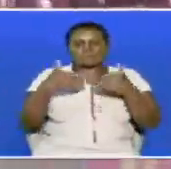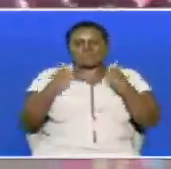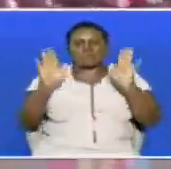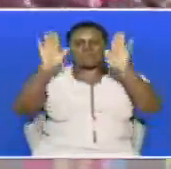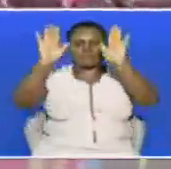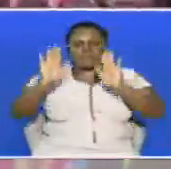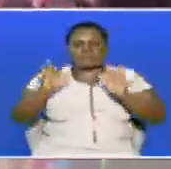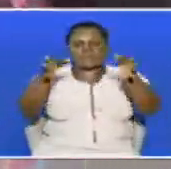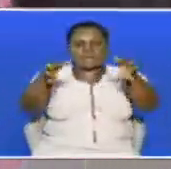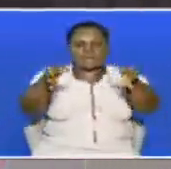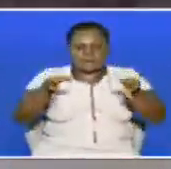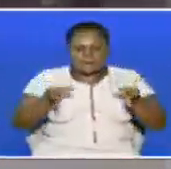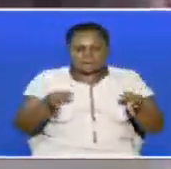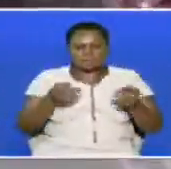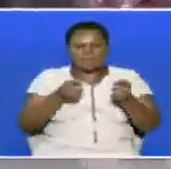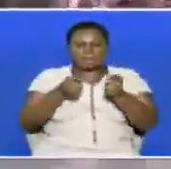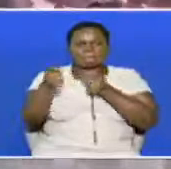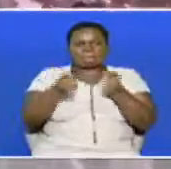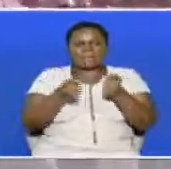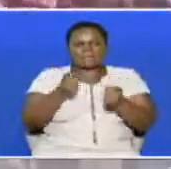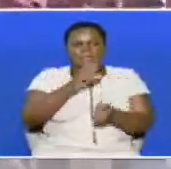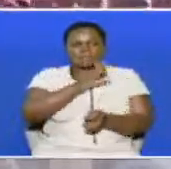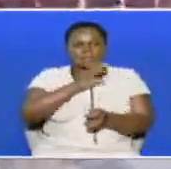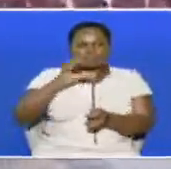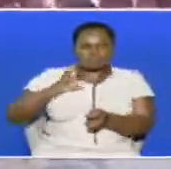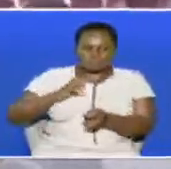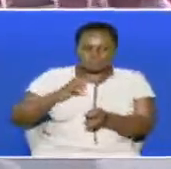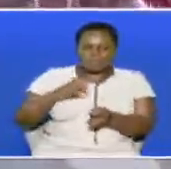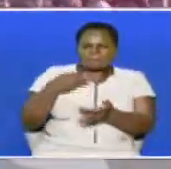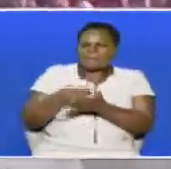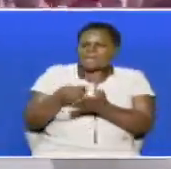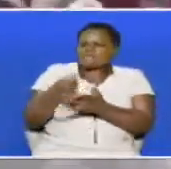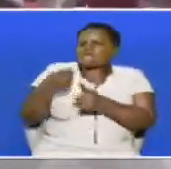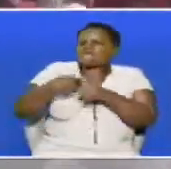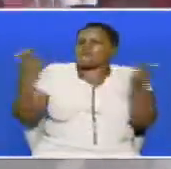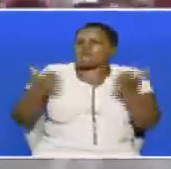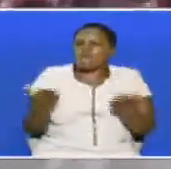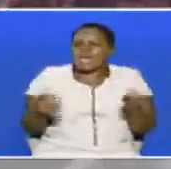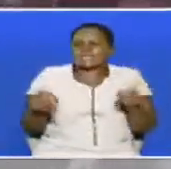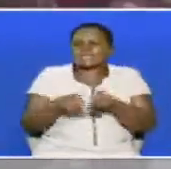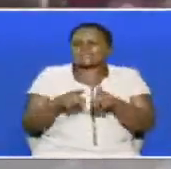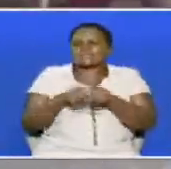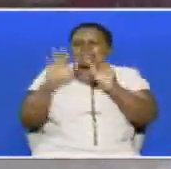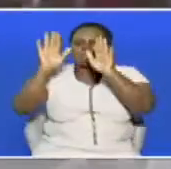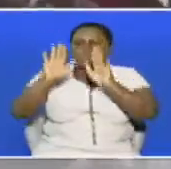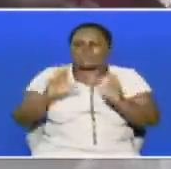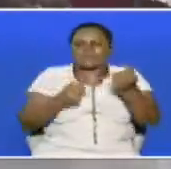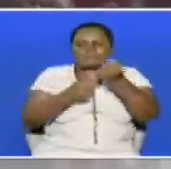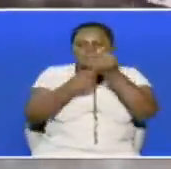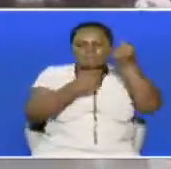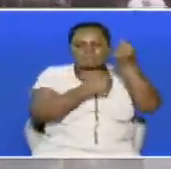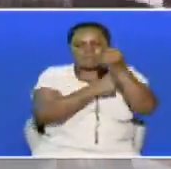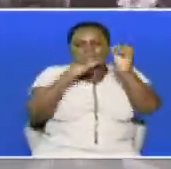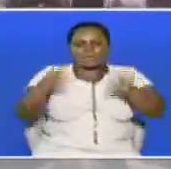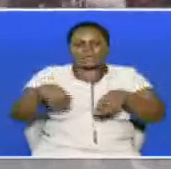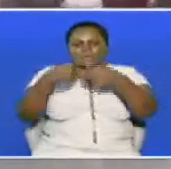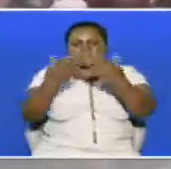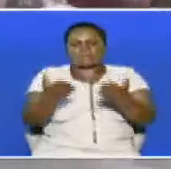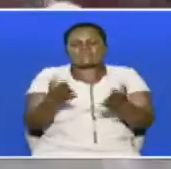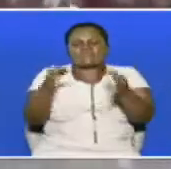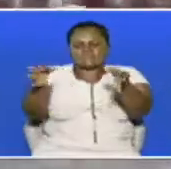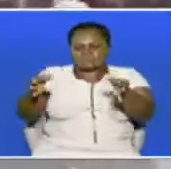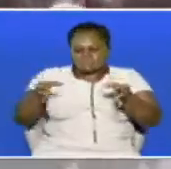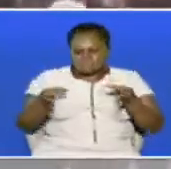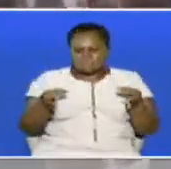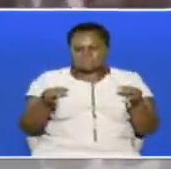campaign accounts managed by an expenditure committee, the source of their funding, and have excess campaign donations surrendered to the Treasury